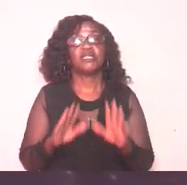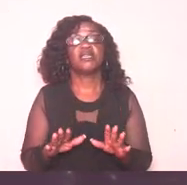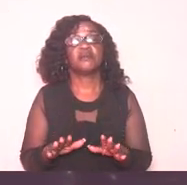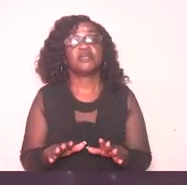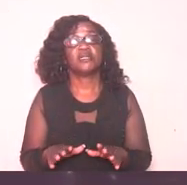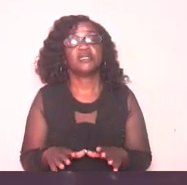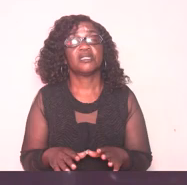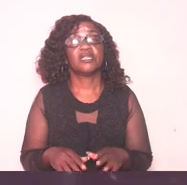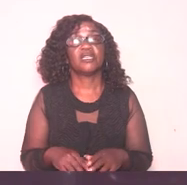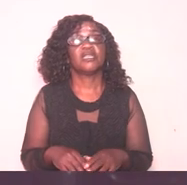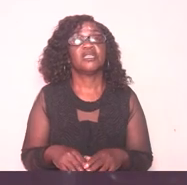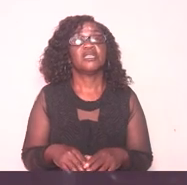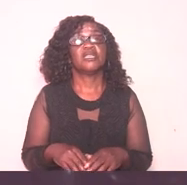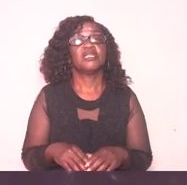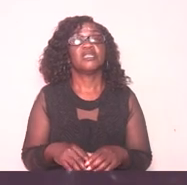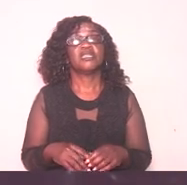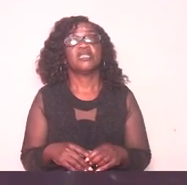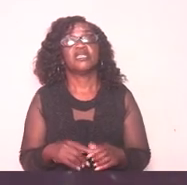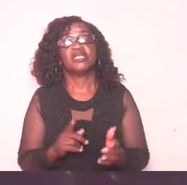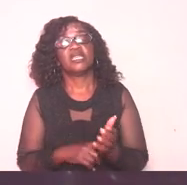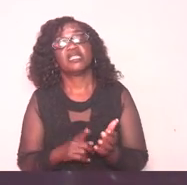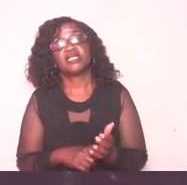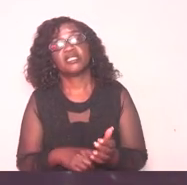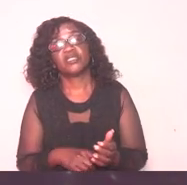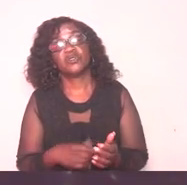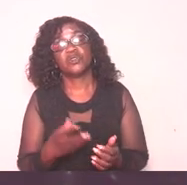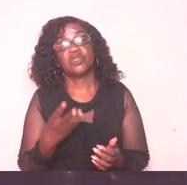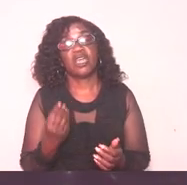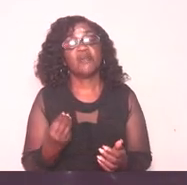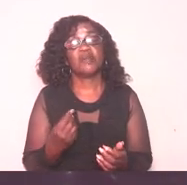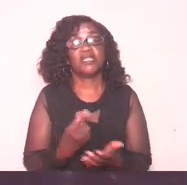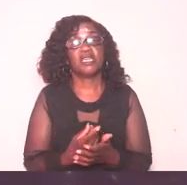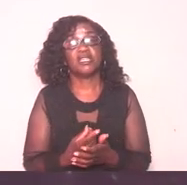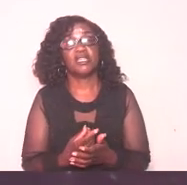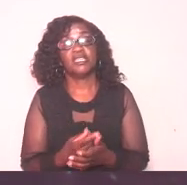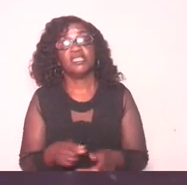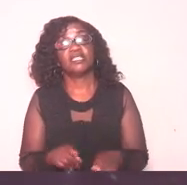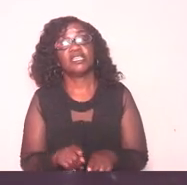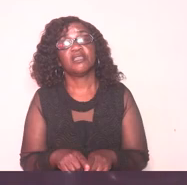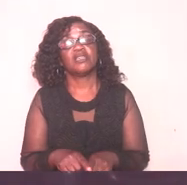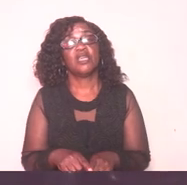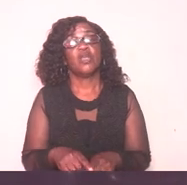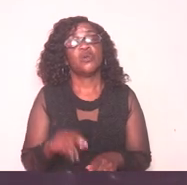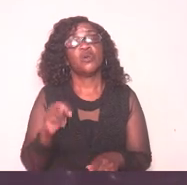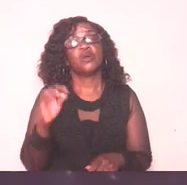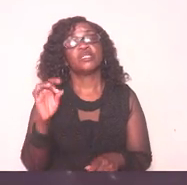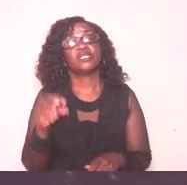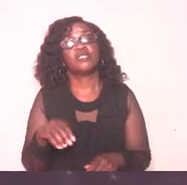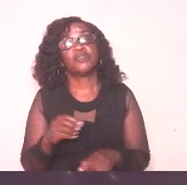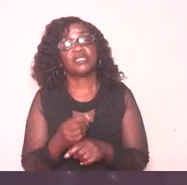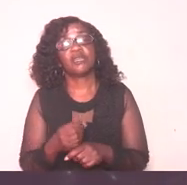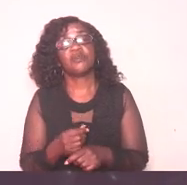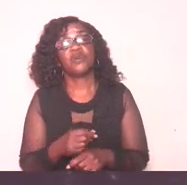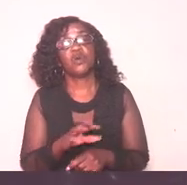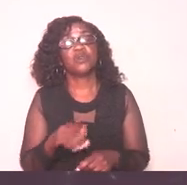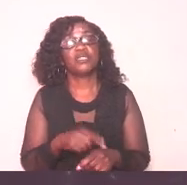secondary sex characteristics is my sign that sex must now happen, right? So I get into this condition with Nkosi where over time Nkosi